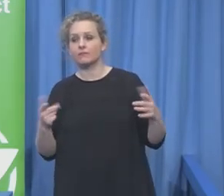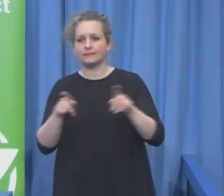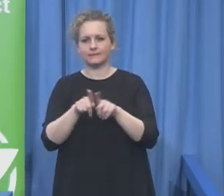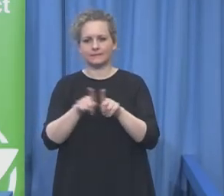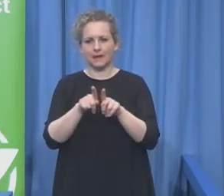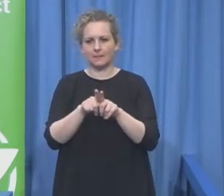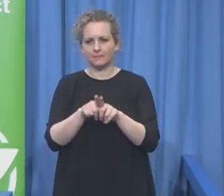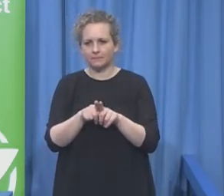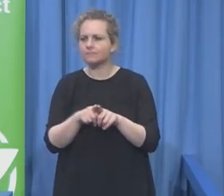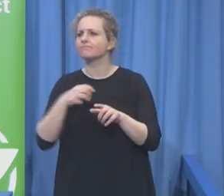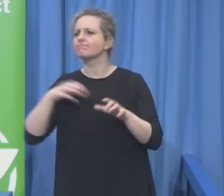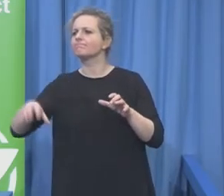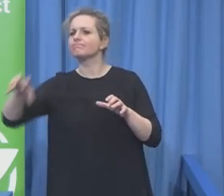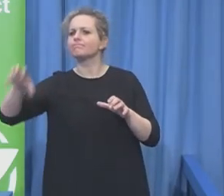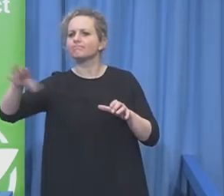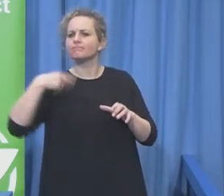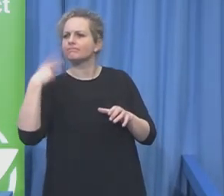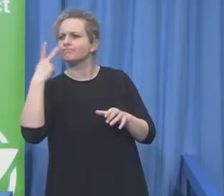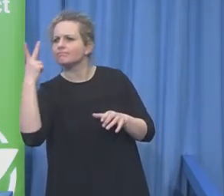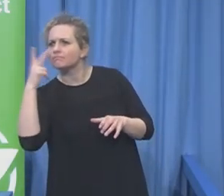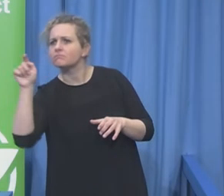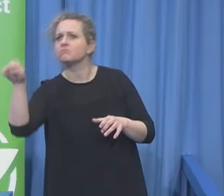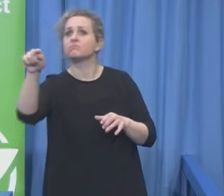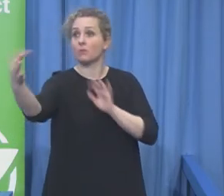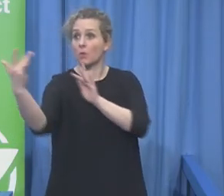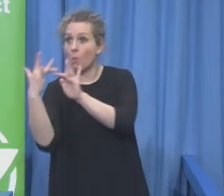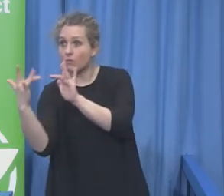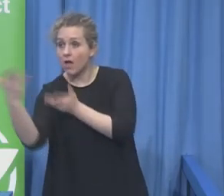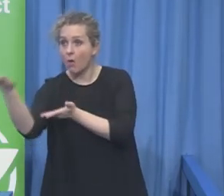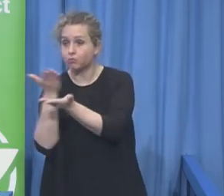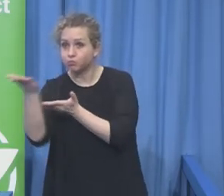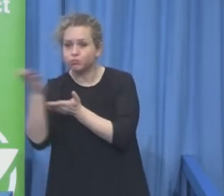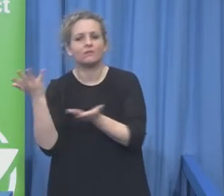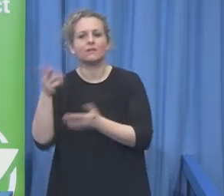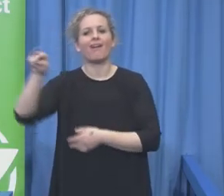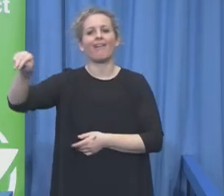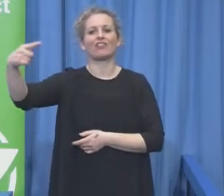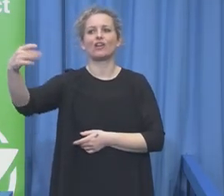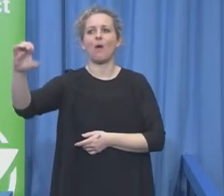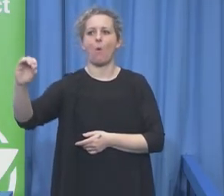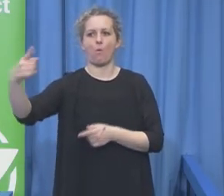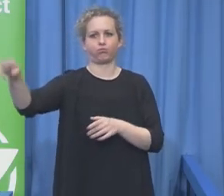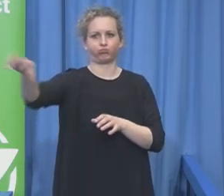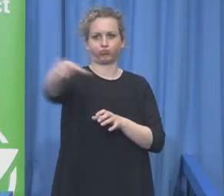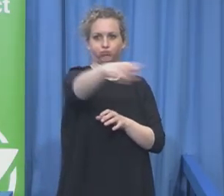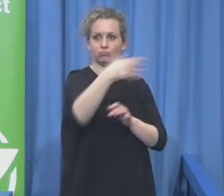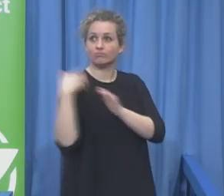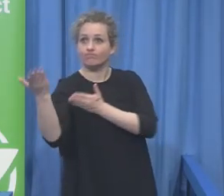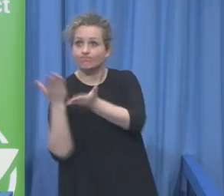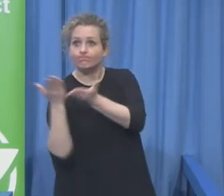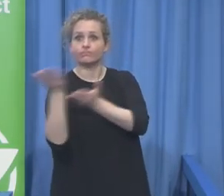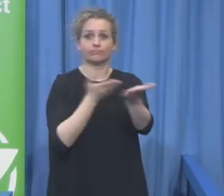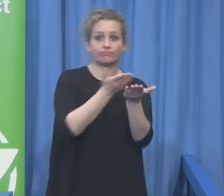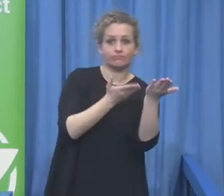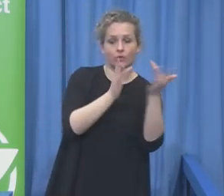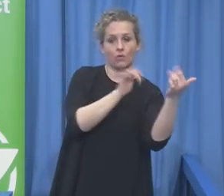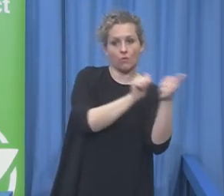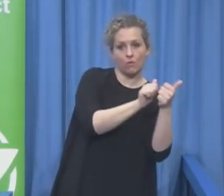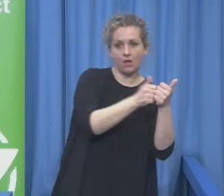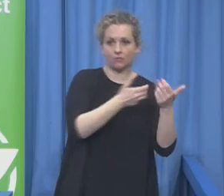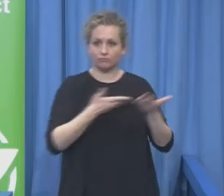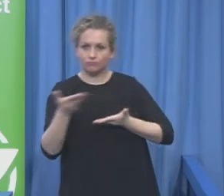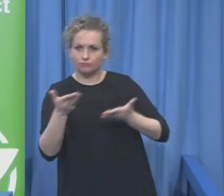well connected to people with disability. Because when you go to a new geography, you have a good platform to work with. And the model also which we thought is, how